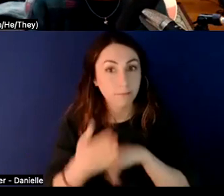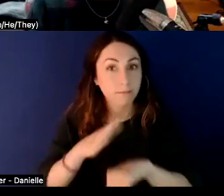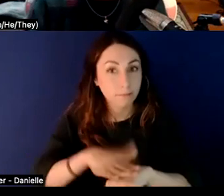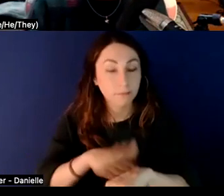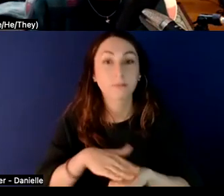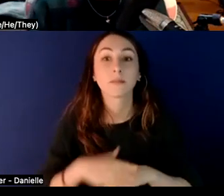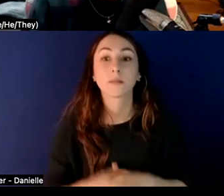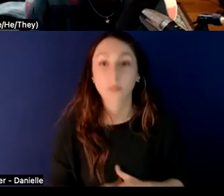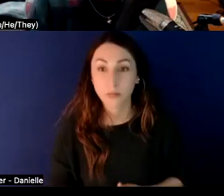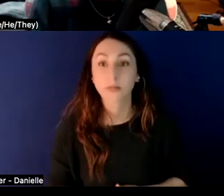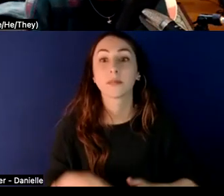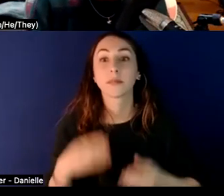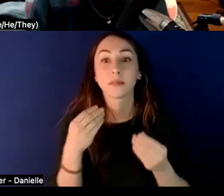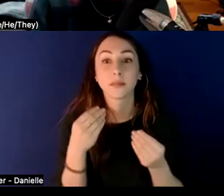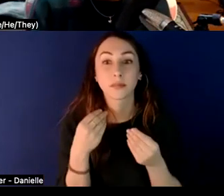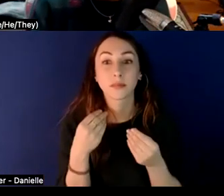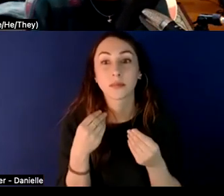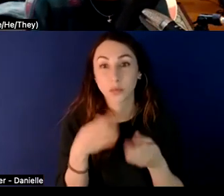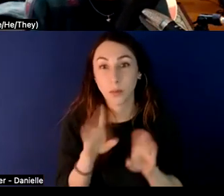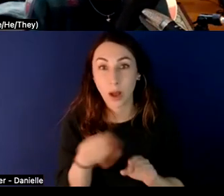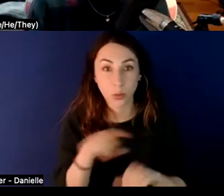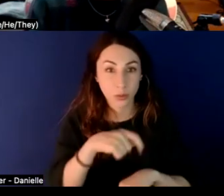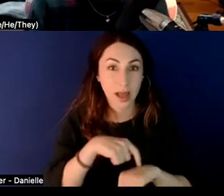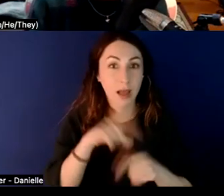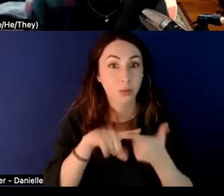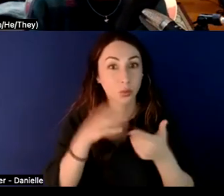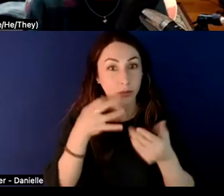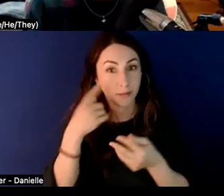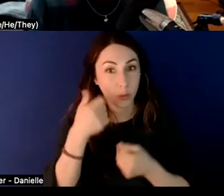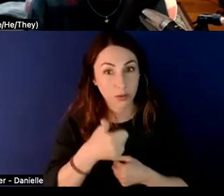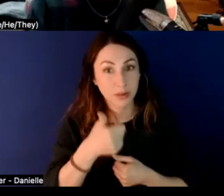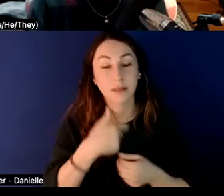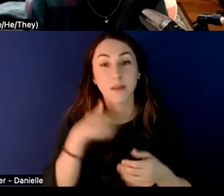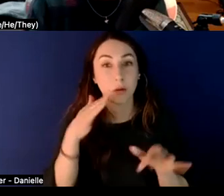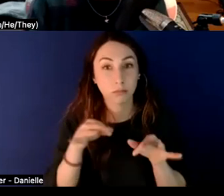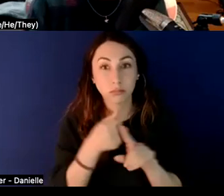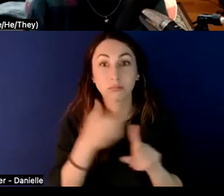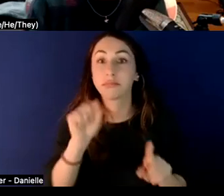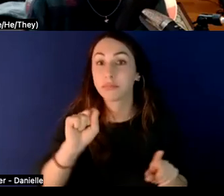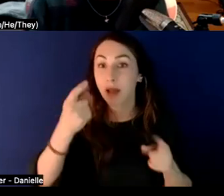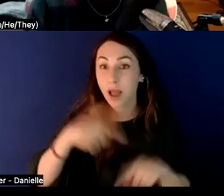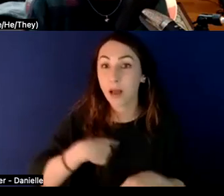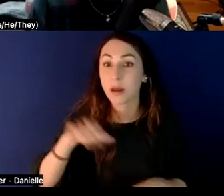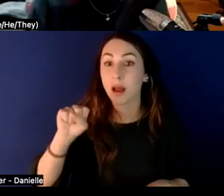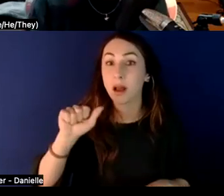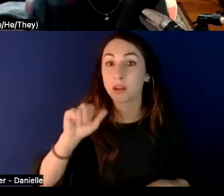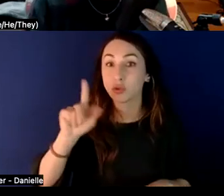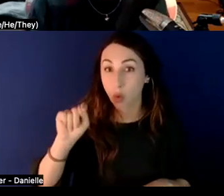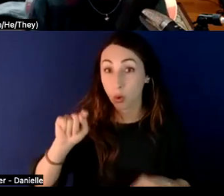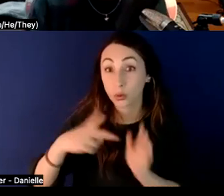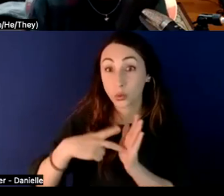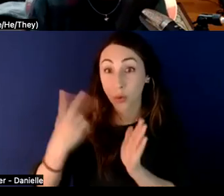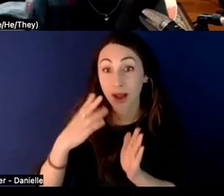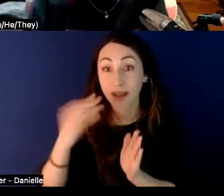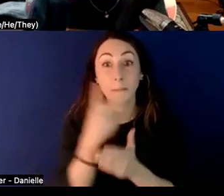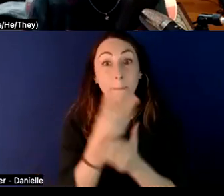give that time for folks to do what they need to do. But yeah, so I was assaulted twice, and both times I didn't